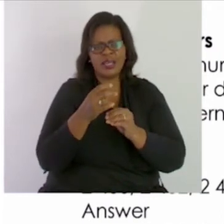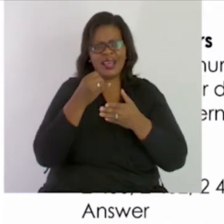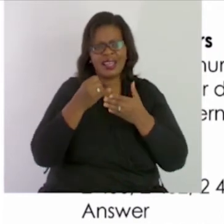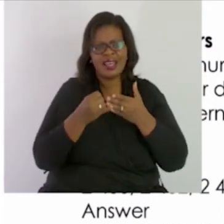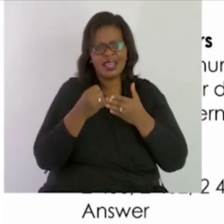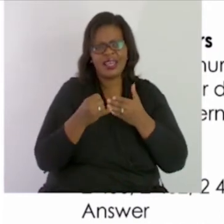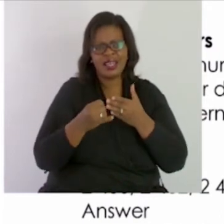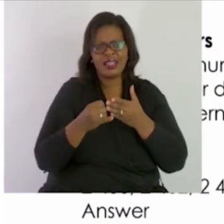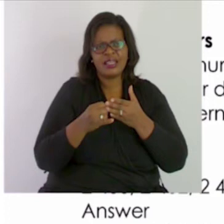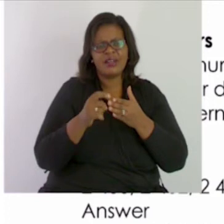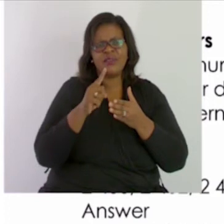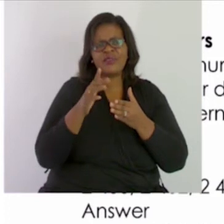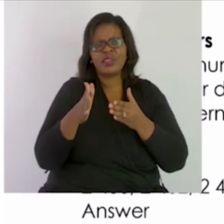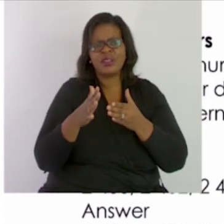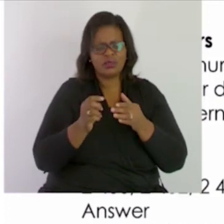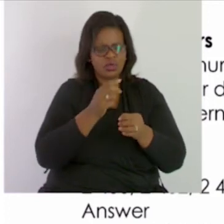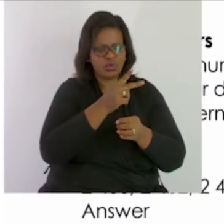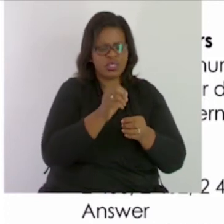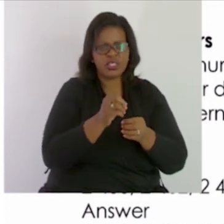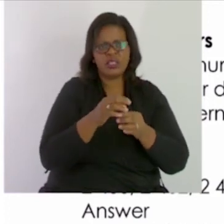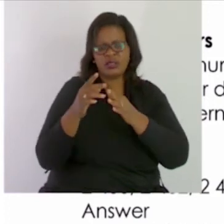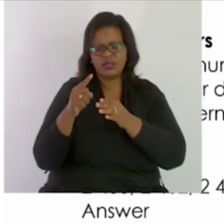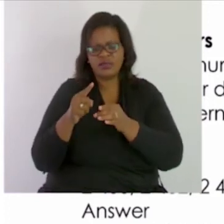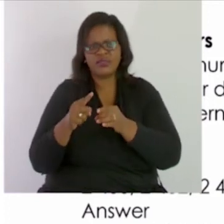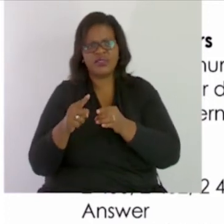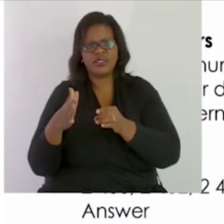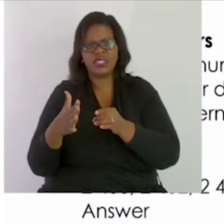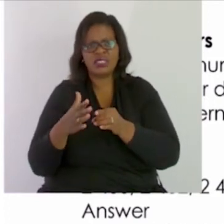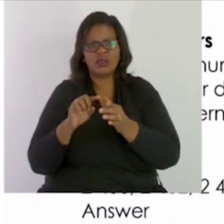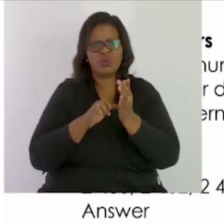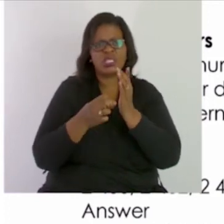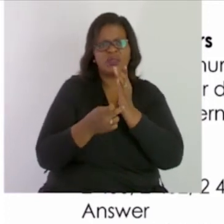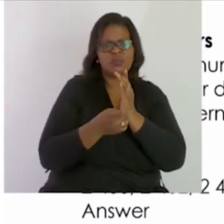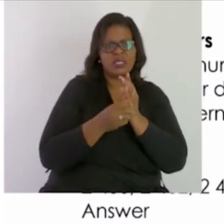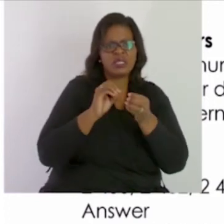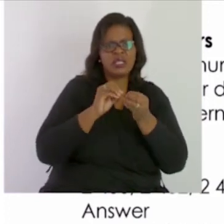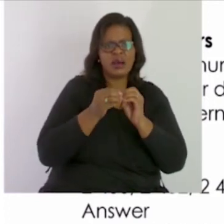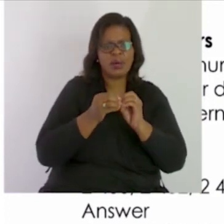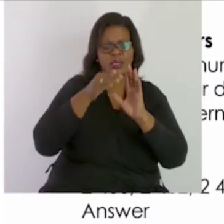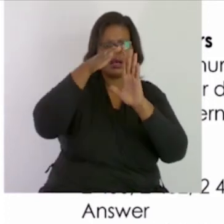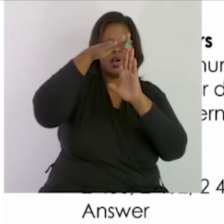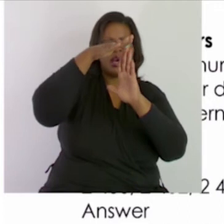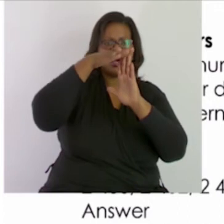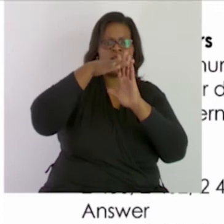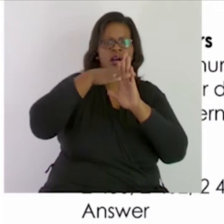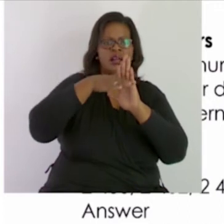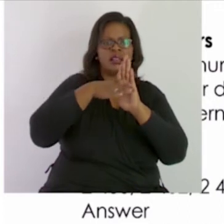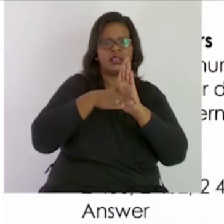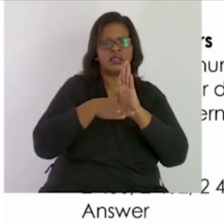second one is having 15 at the end. It means our numbers are going down.